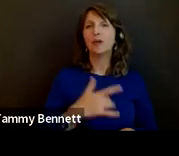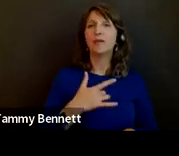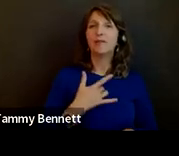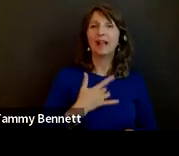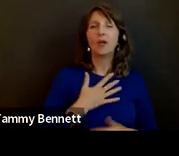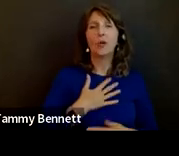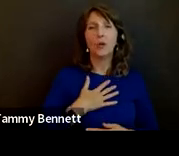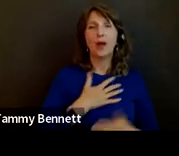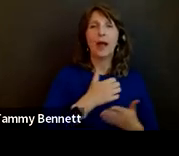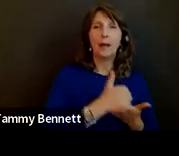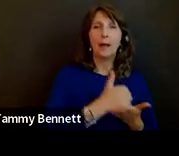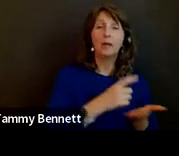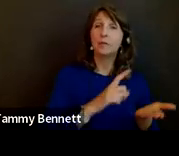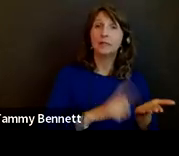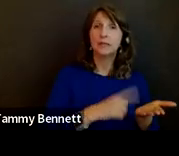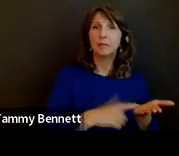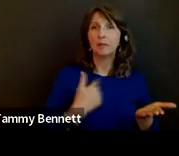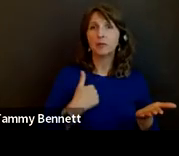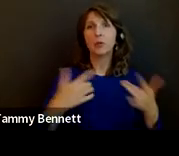concerned with making sure they get the services they need.